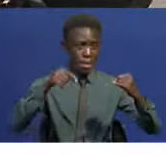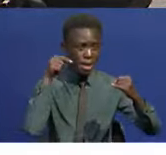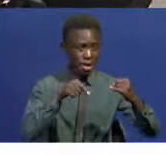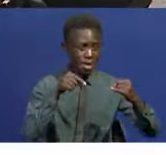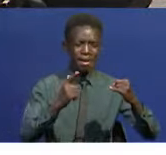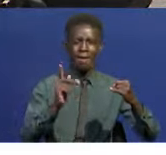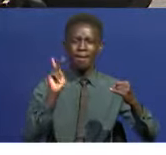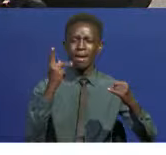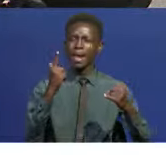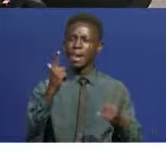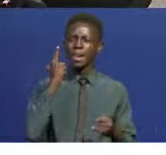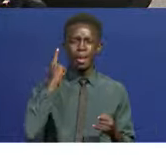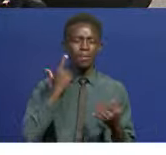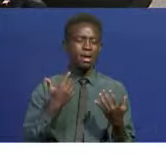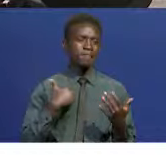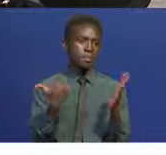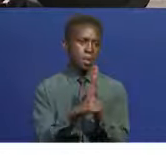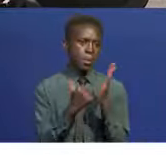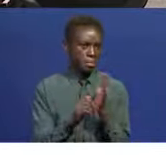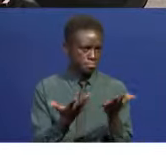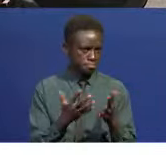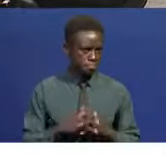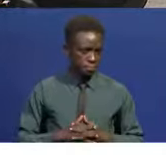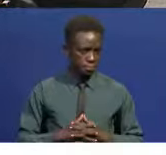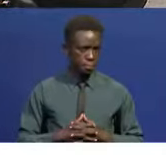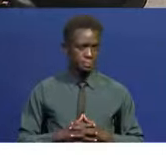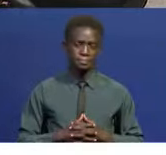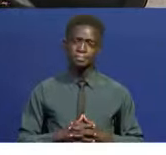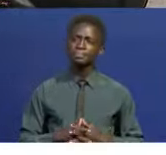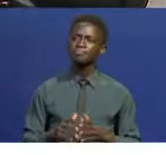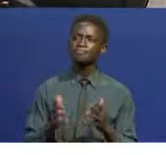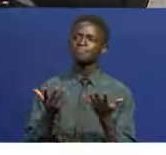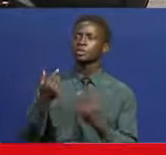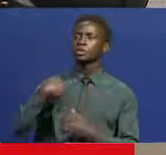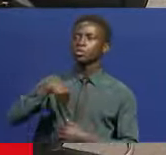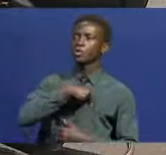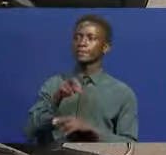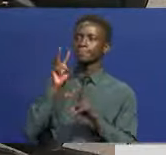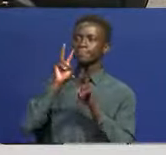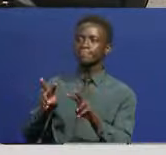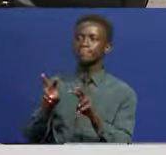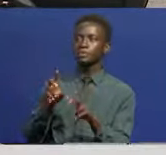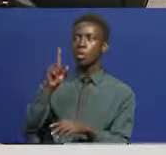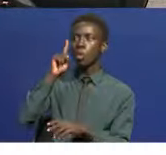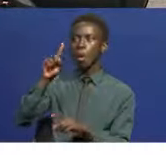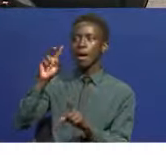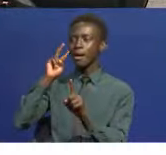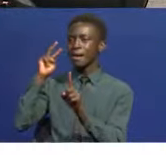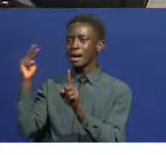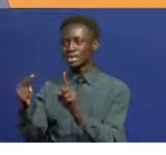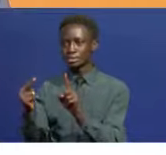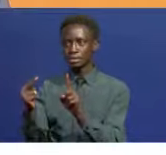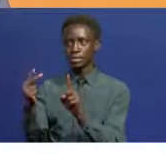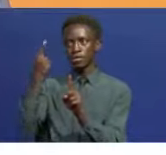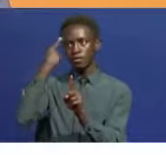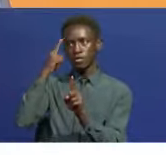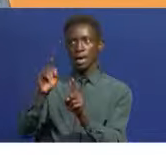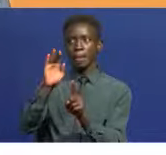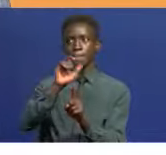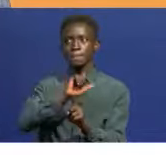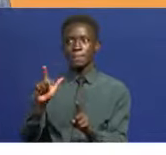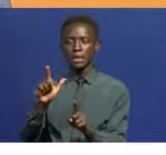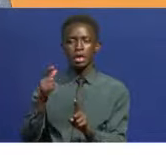we always seem to be getting into a crossfire. Yes, but we are just looking at this one aspect of the whole thing. We are looking at the salary, forgetting